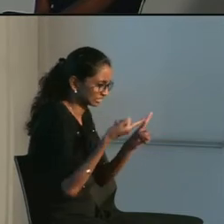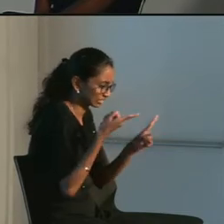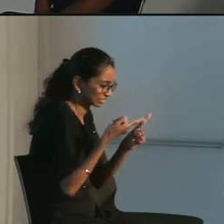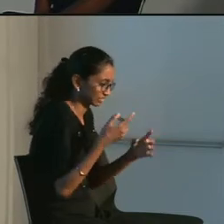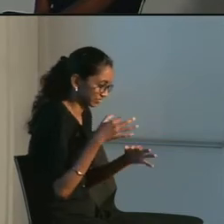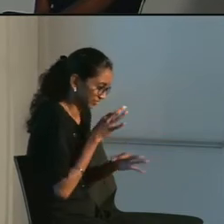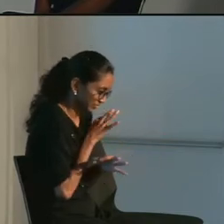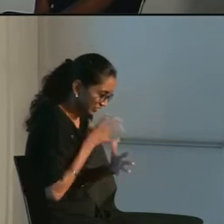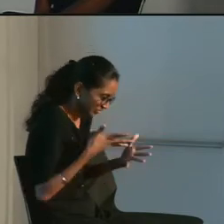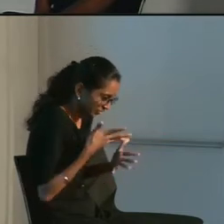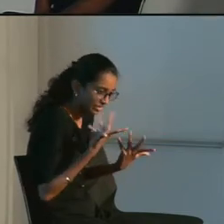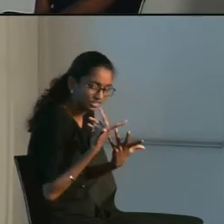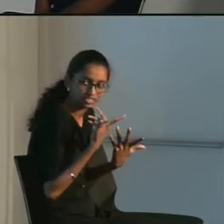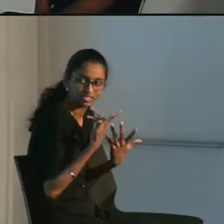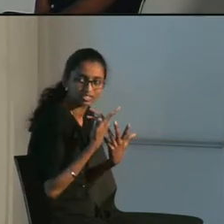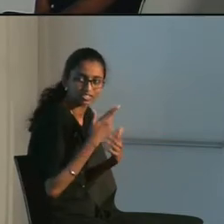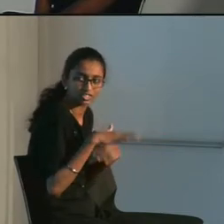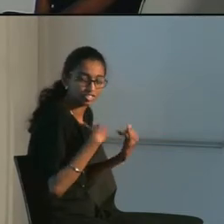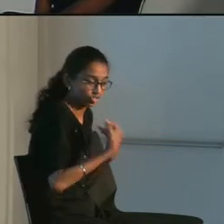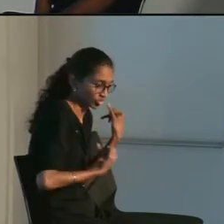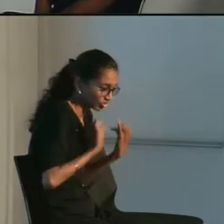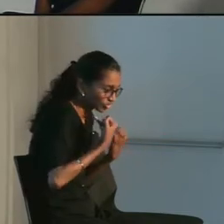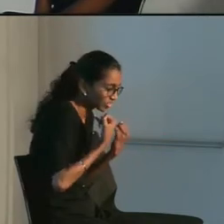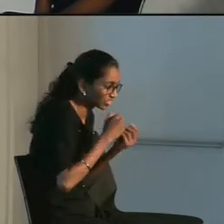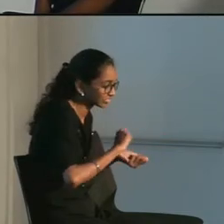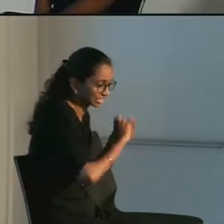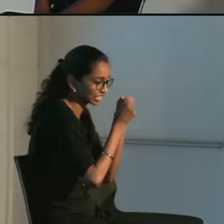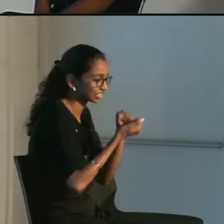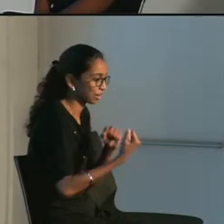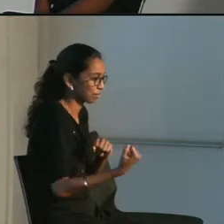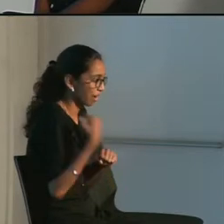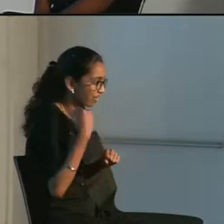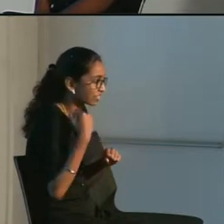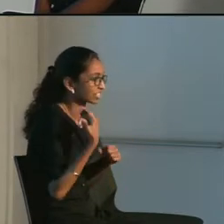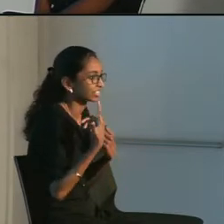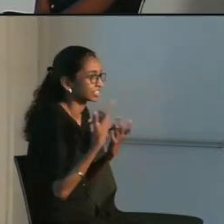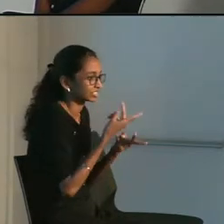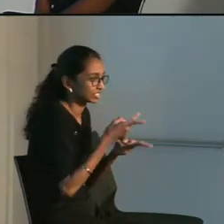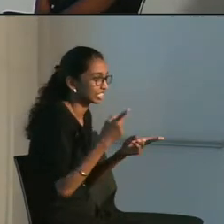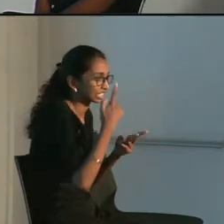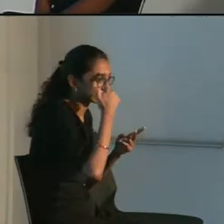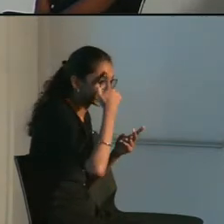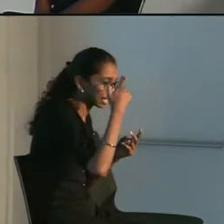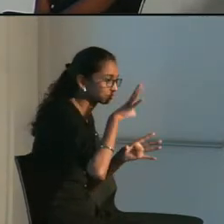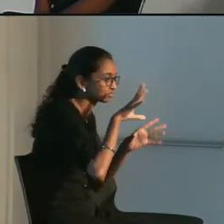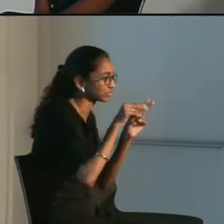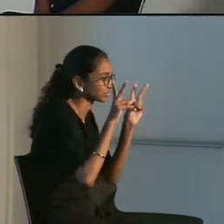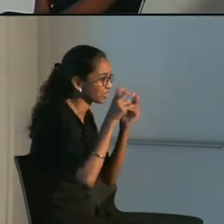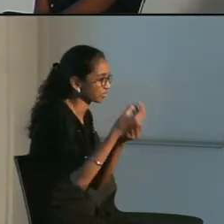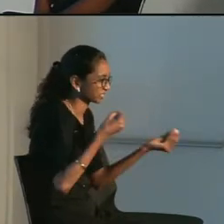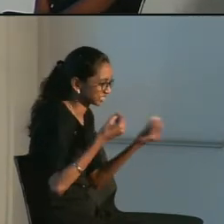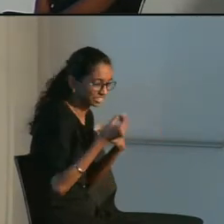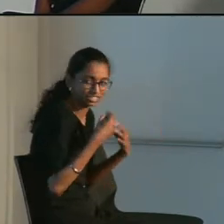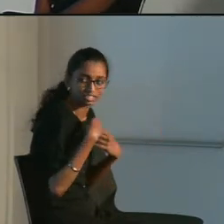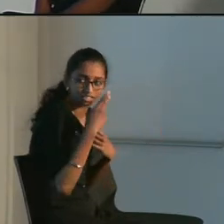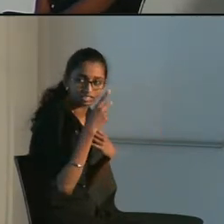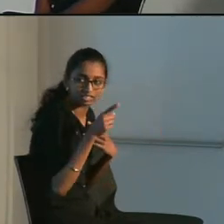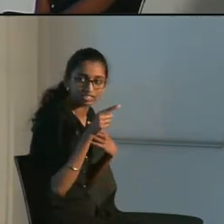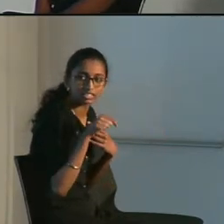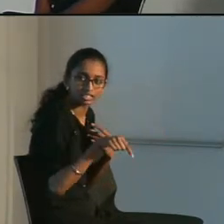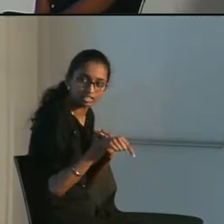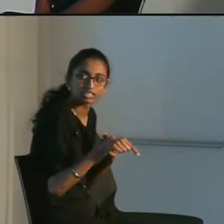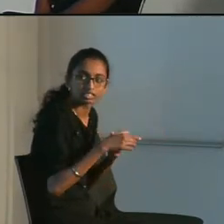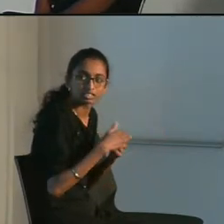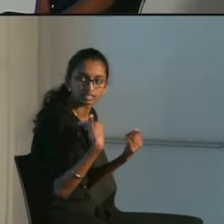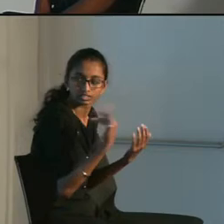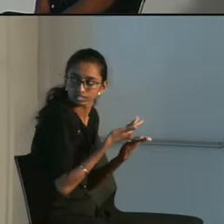and intimidation to joy and power and a dream. And I think that's what if we throw open